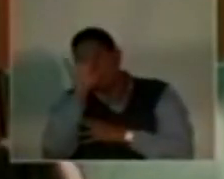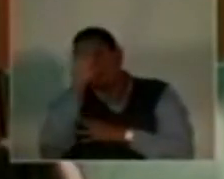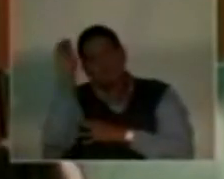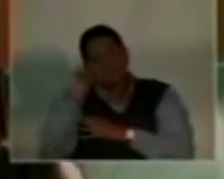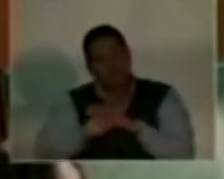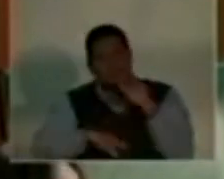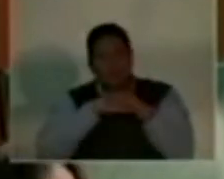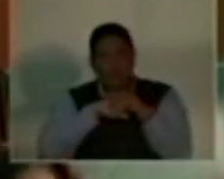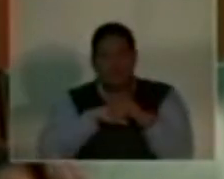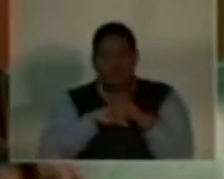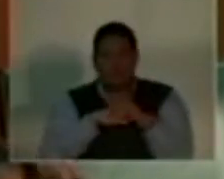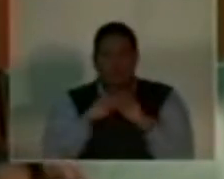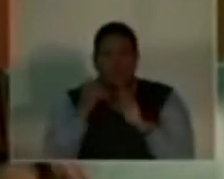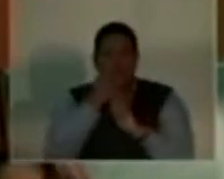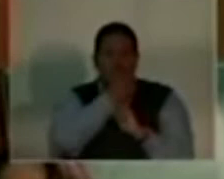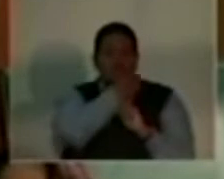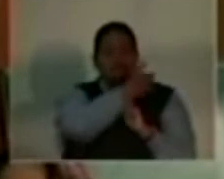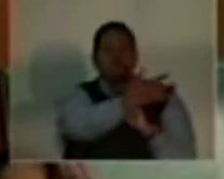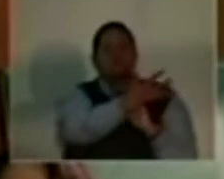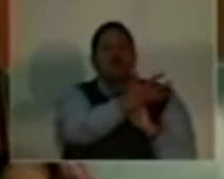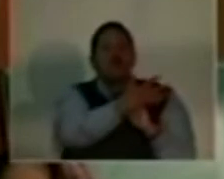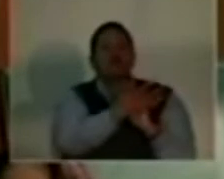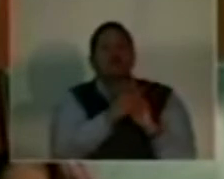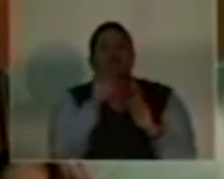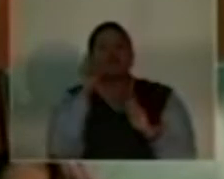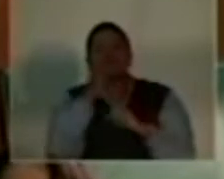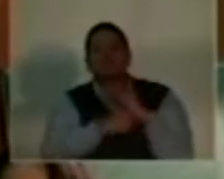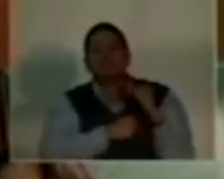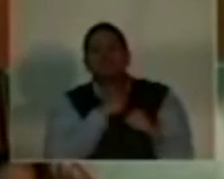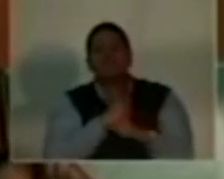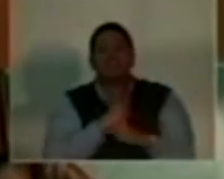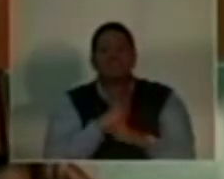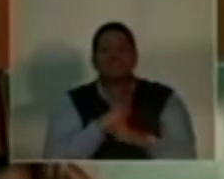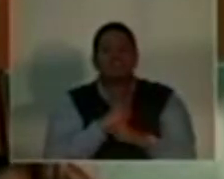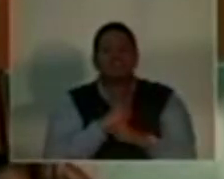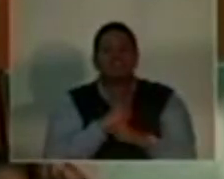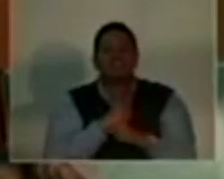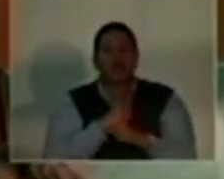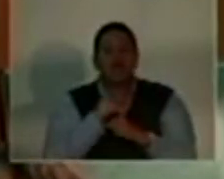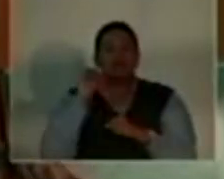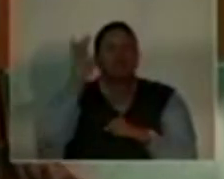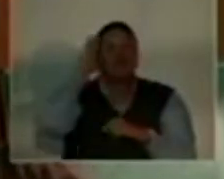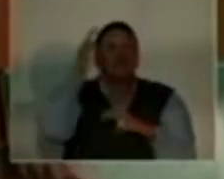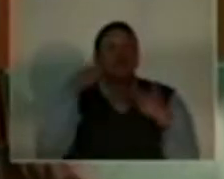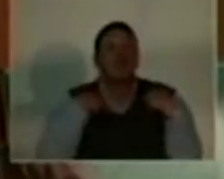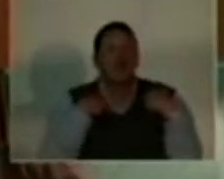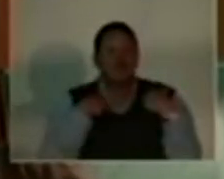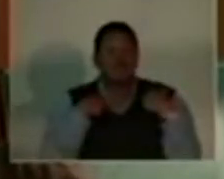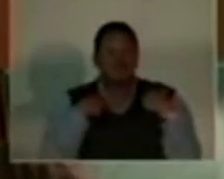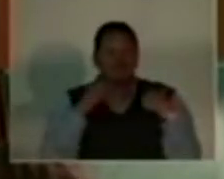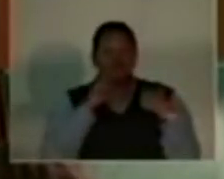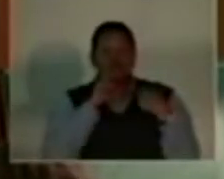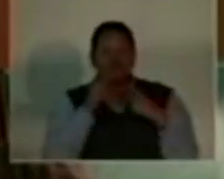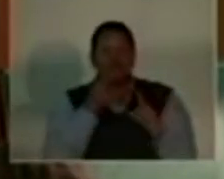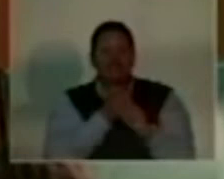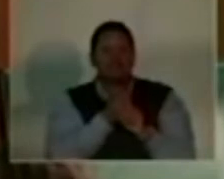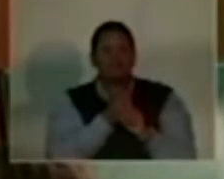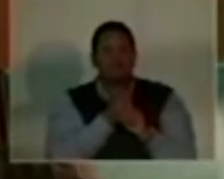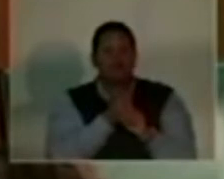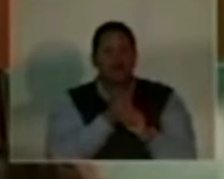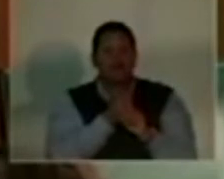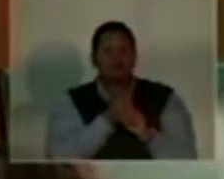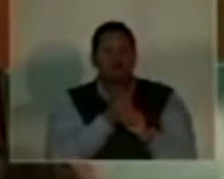maximum. Expand the terms, 30 years, and that will have negligible impact upon